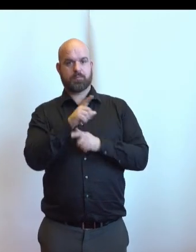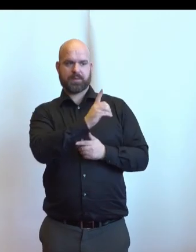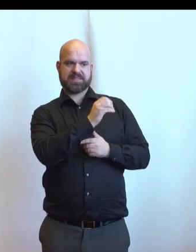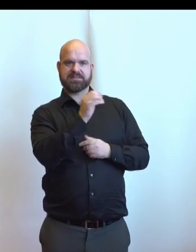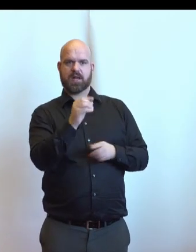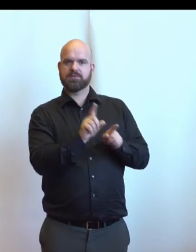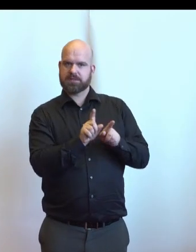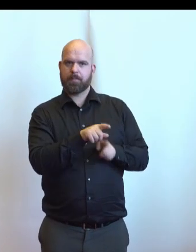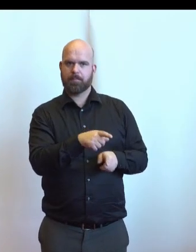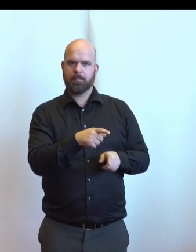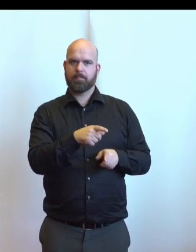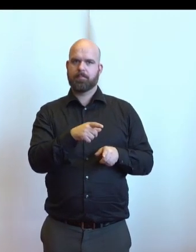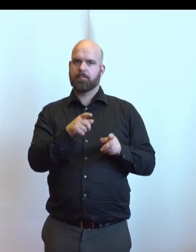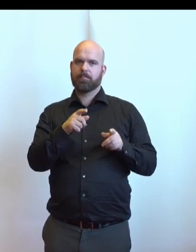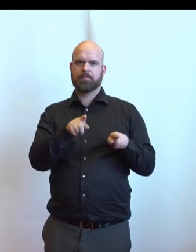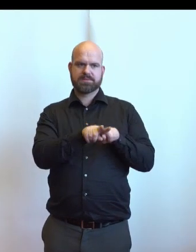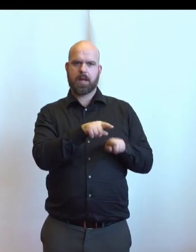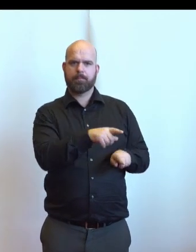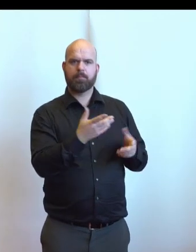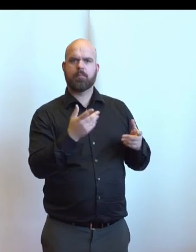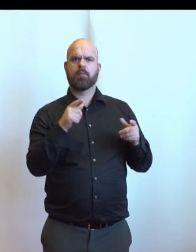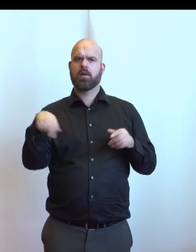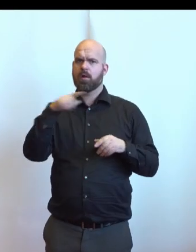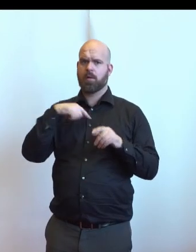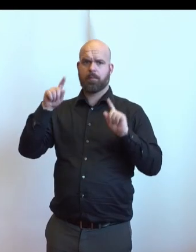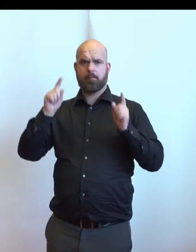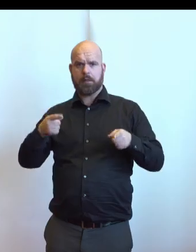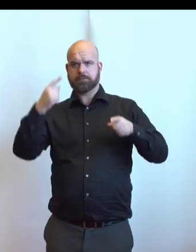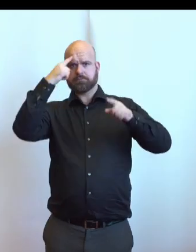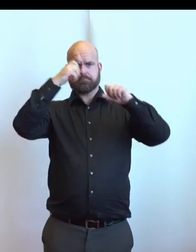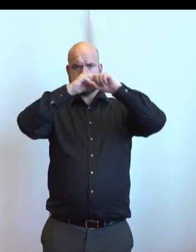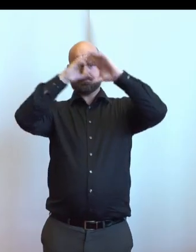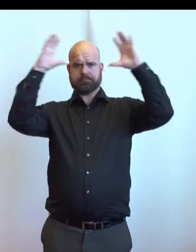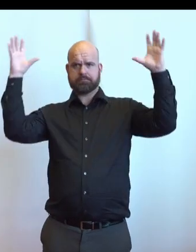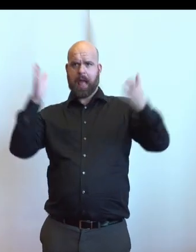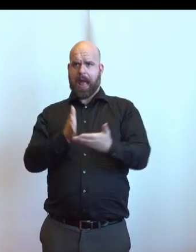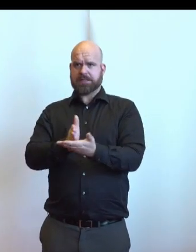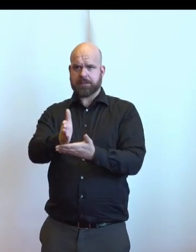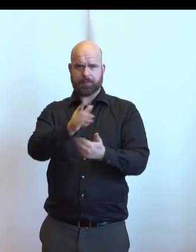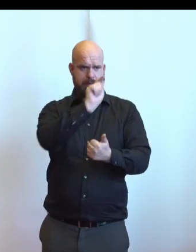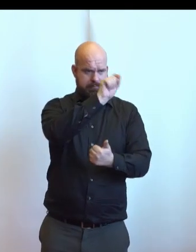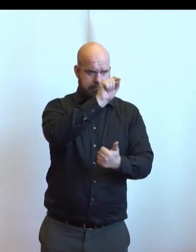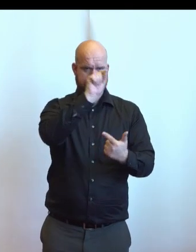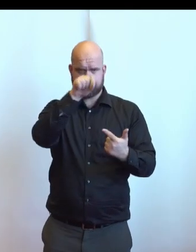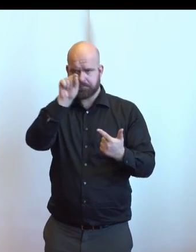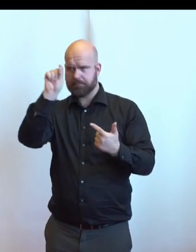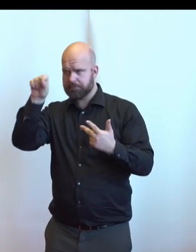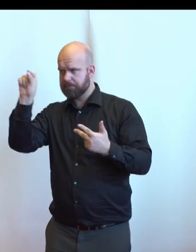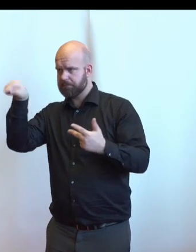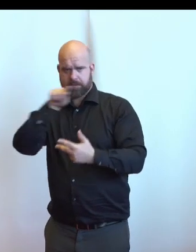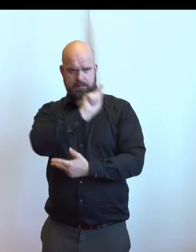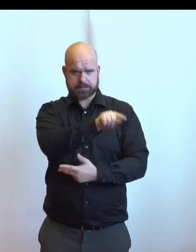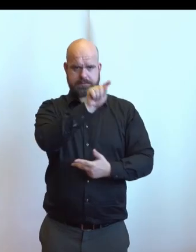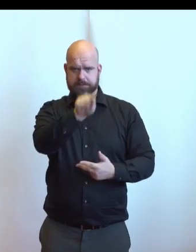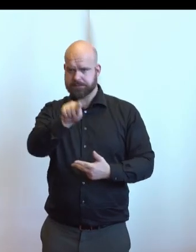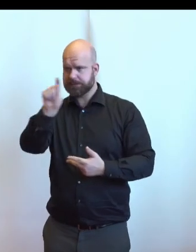to stop talking about accessibility for this or that, as you said, this or that segment of the population, but making